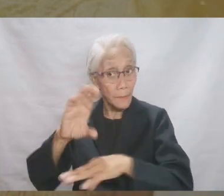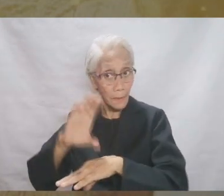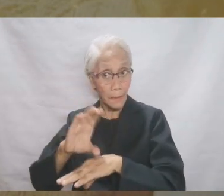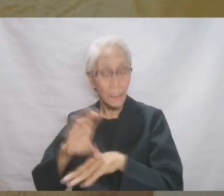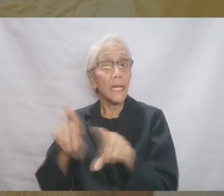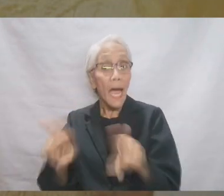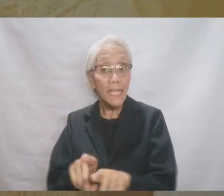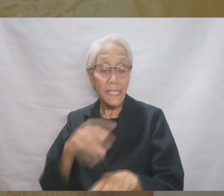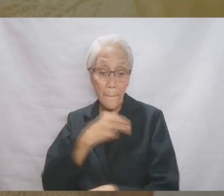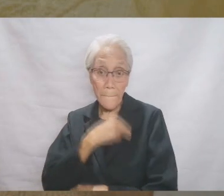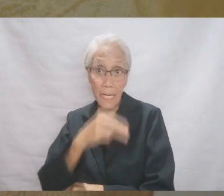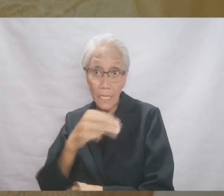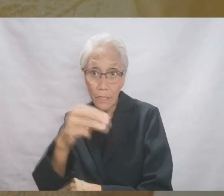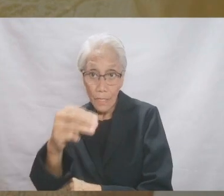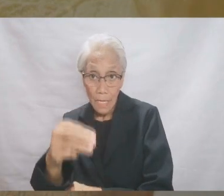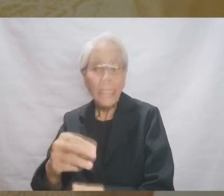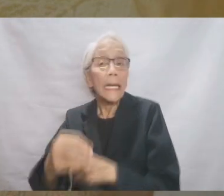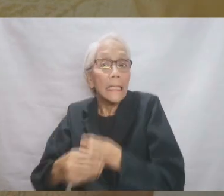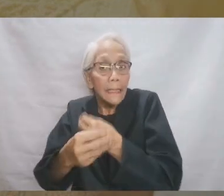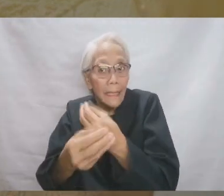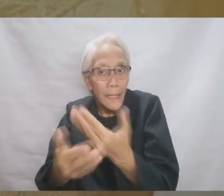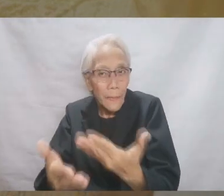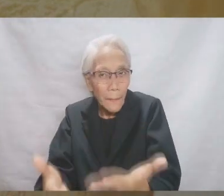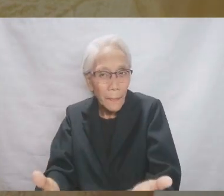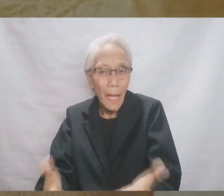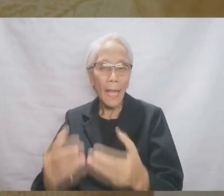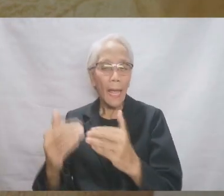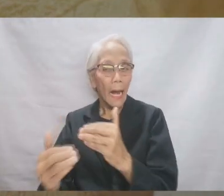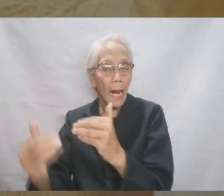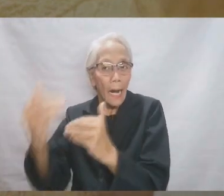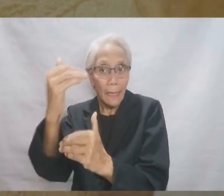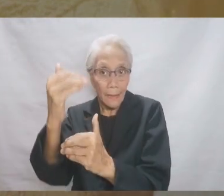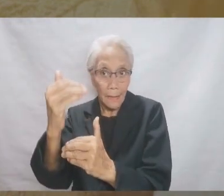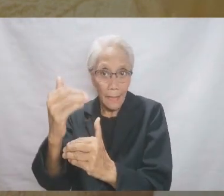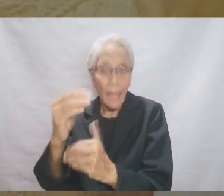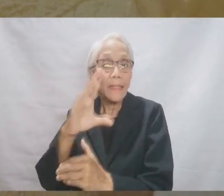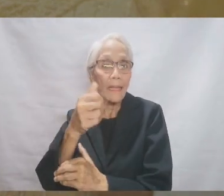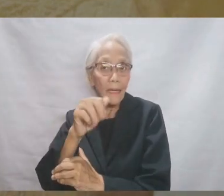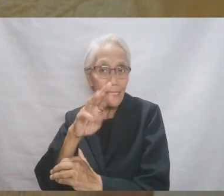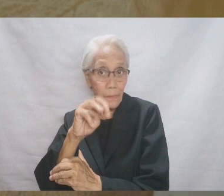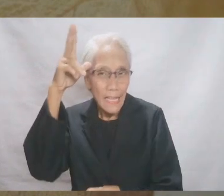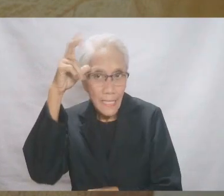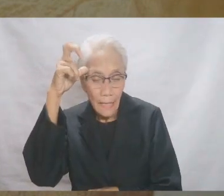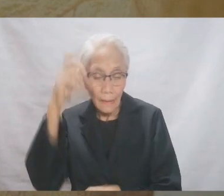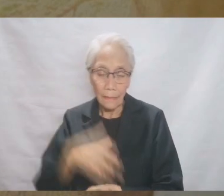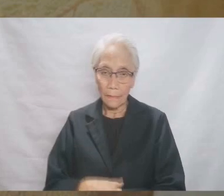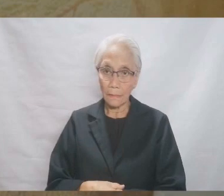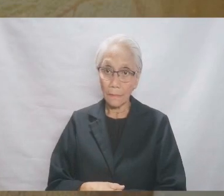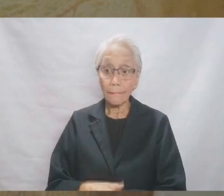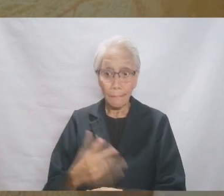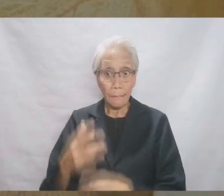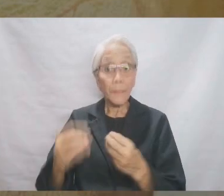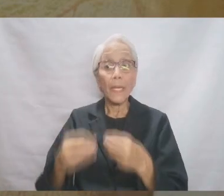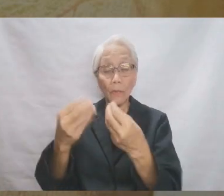church as missionary, endowed with hierarchic and charismatic gifts. Ibigay